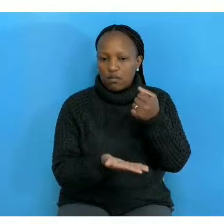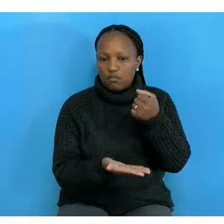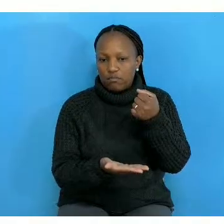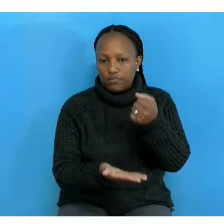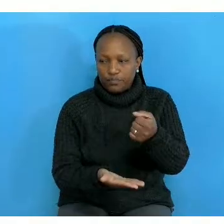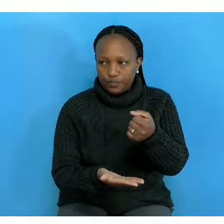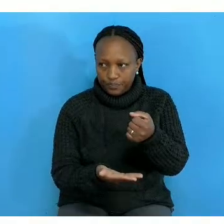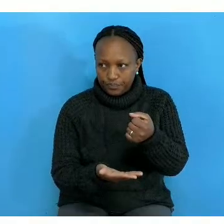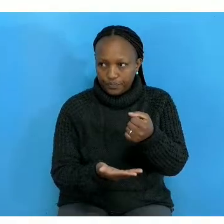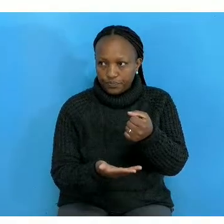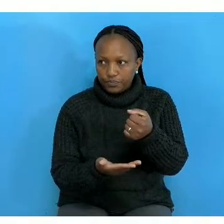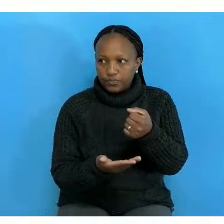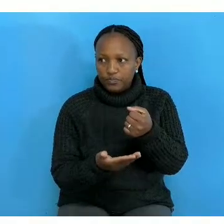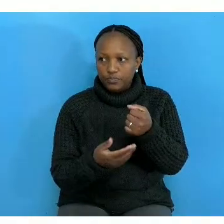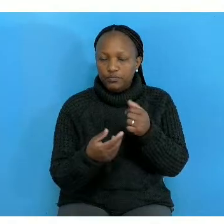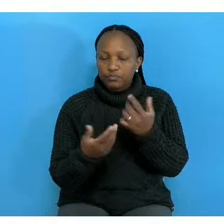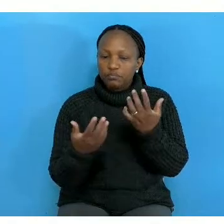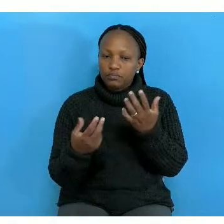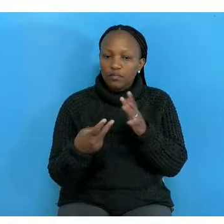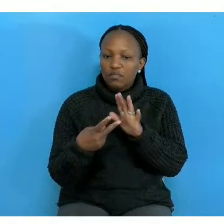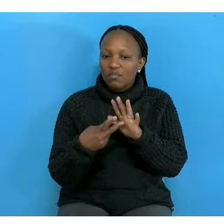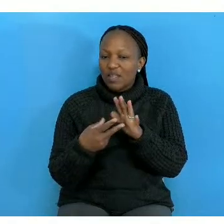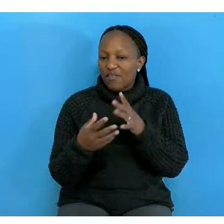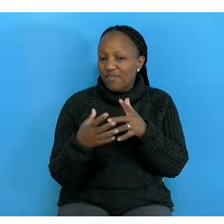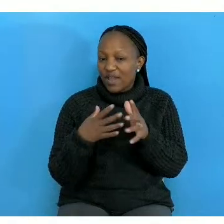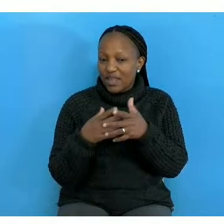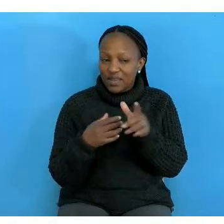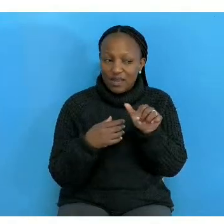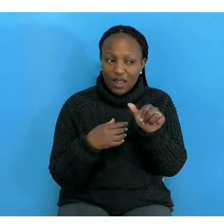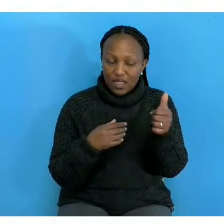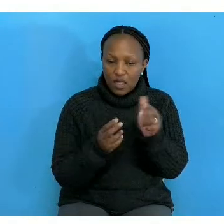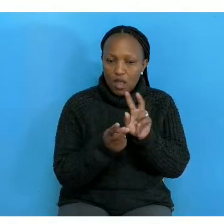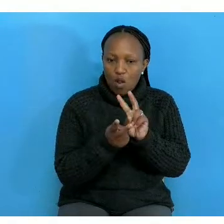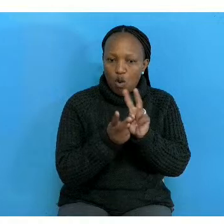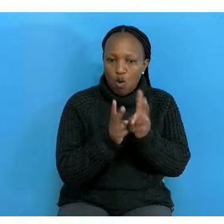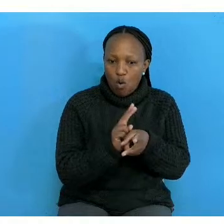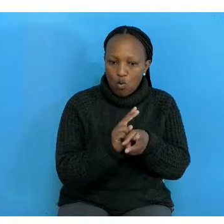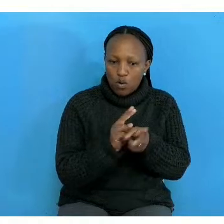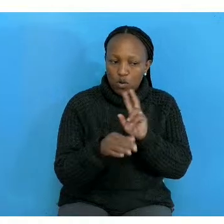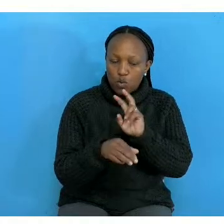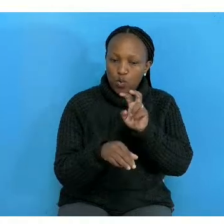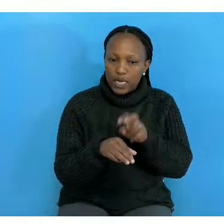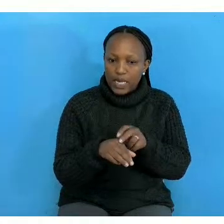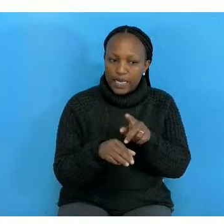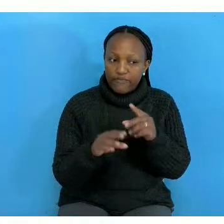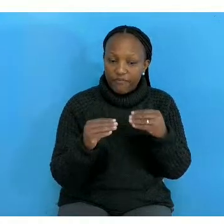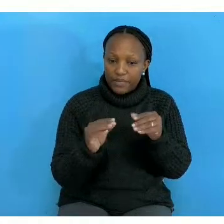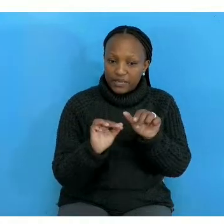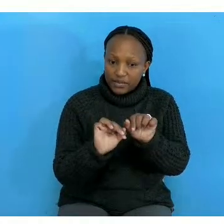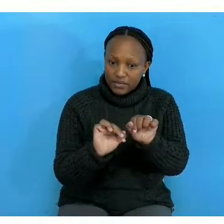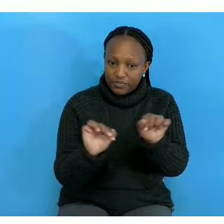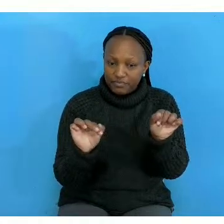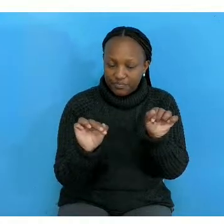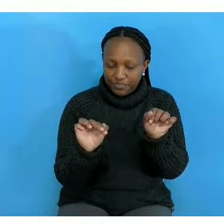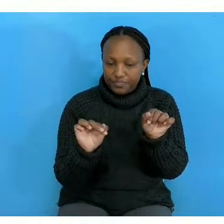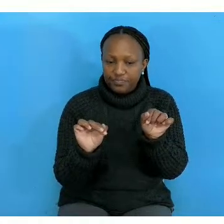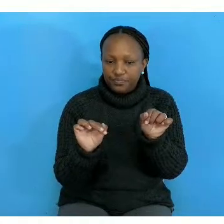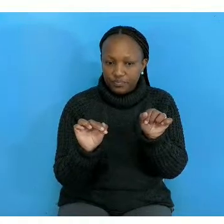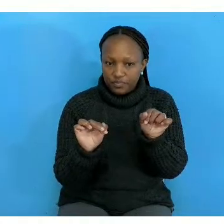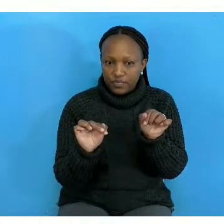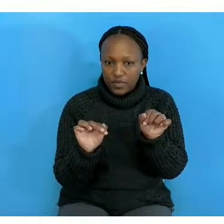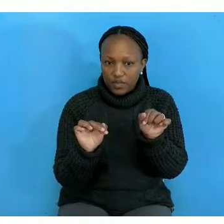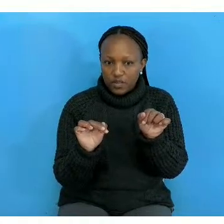prime. For any other loan that you may require for your business. And